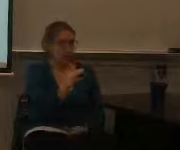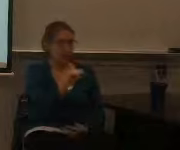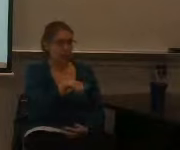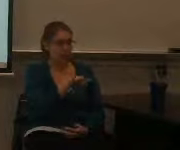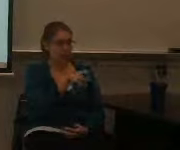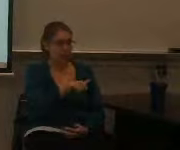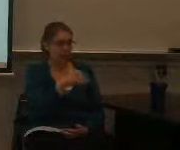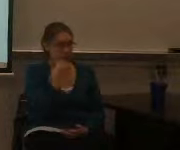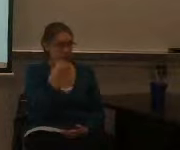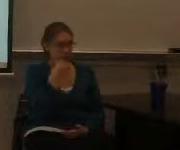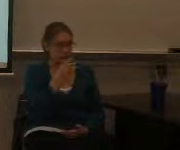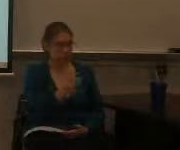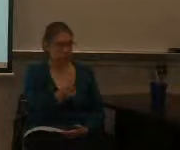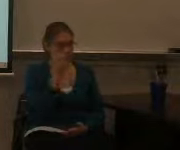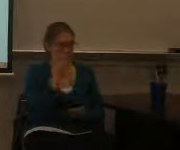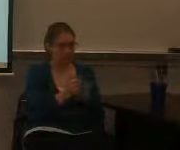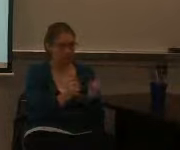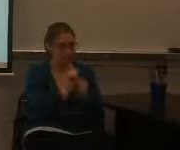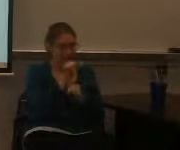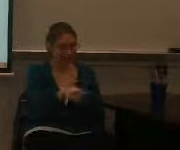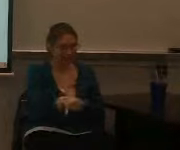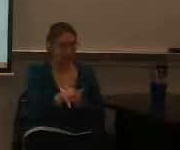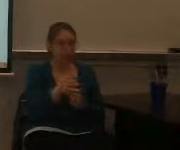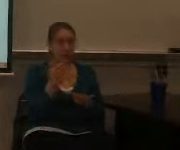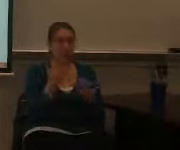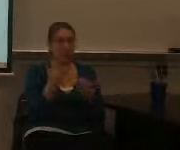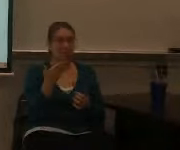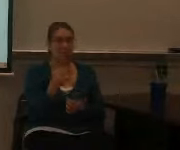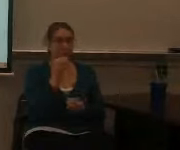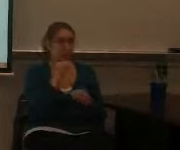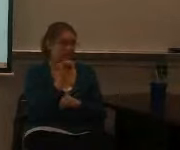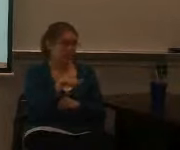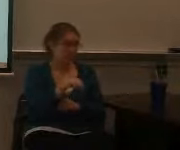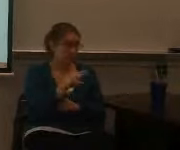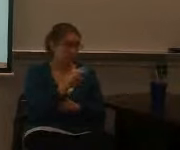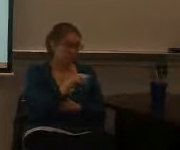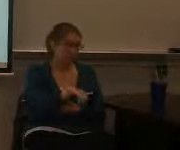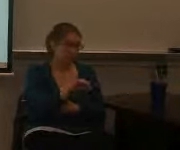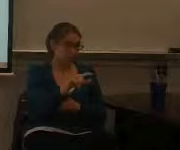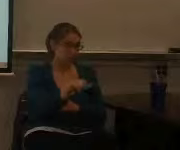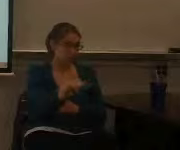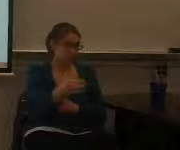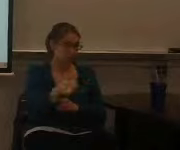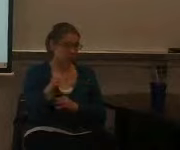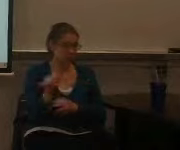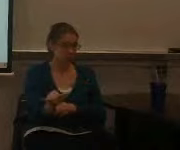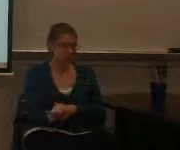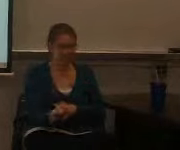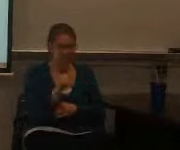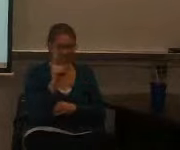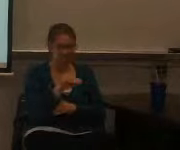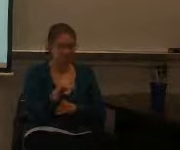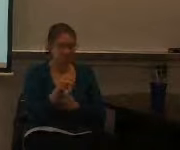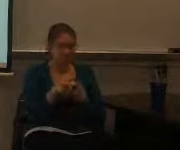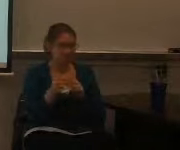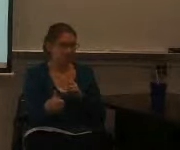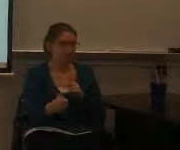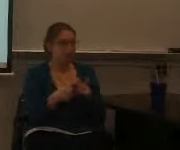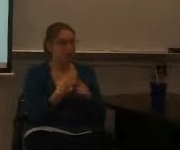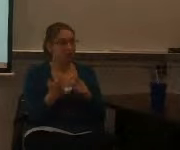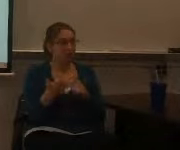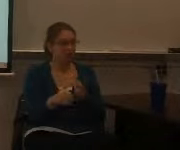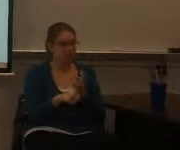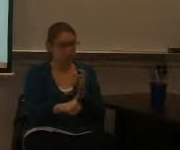eats it, boom, it stops with that. And then maybe even a fish eats that, and it doesn't move very far, so it's there, and then the fish excretes